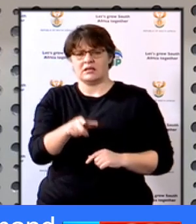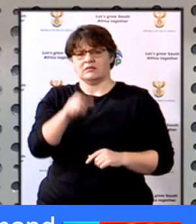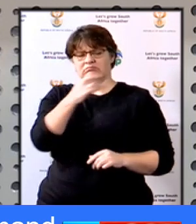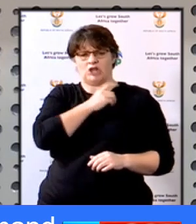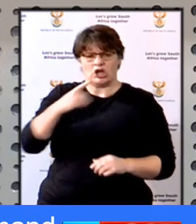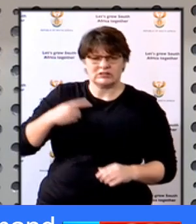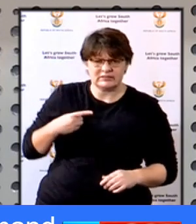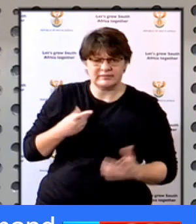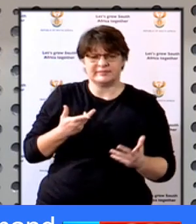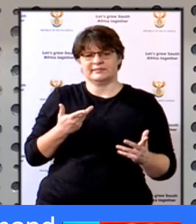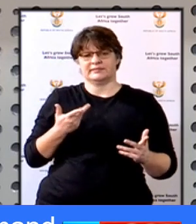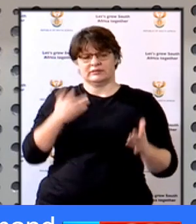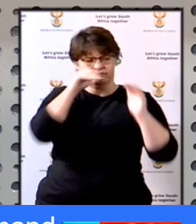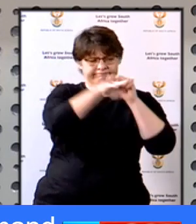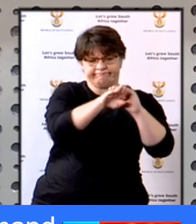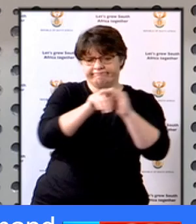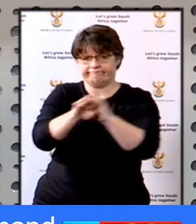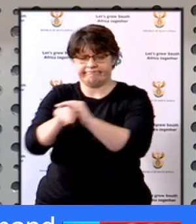practitioners and